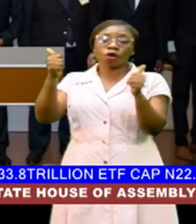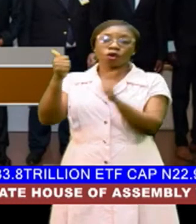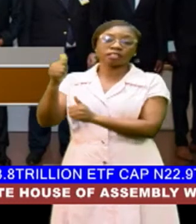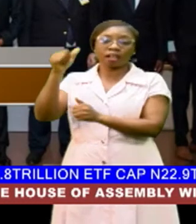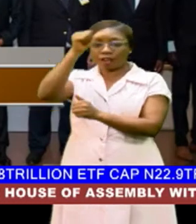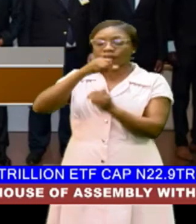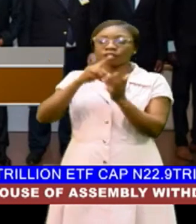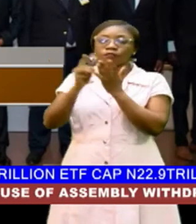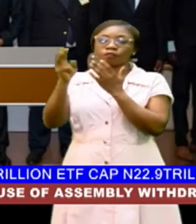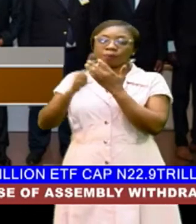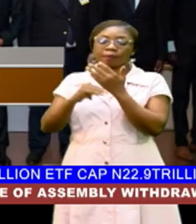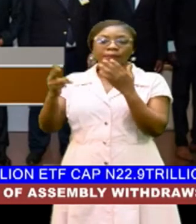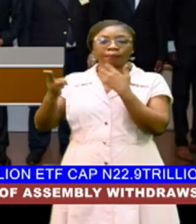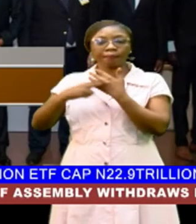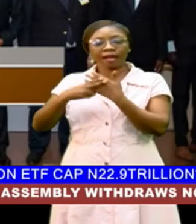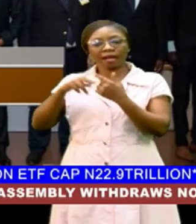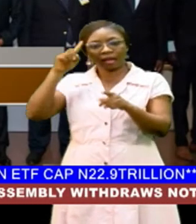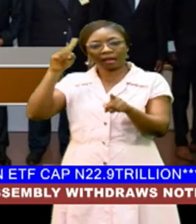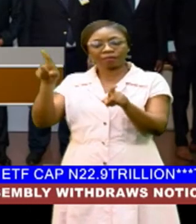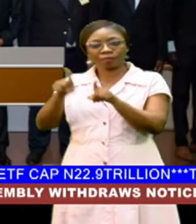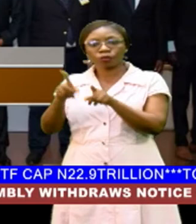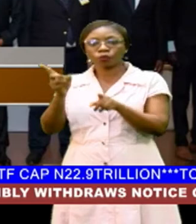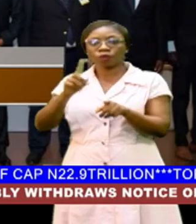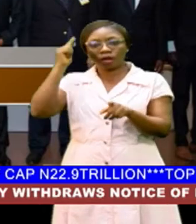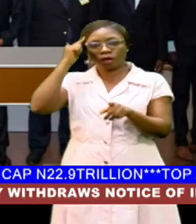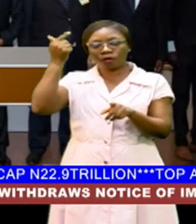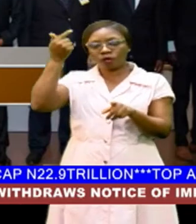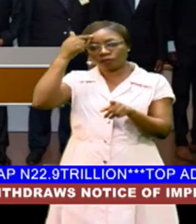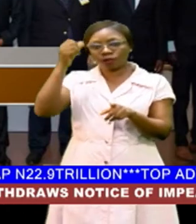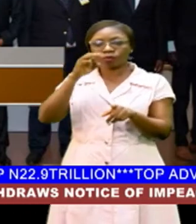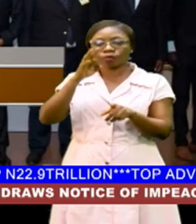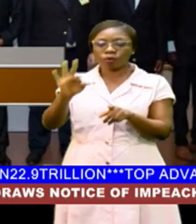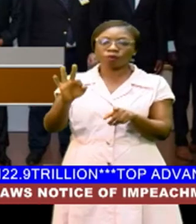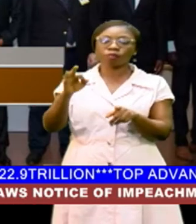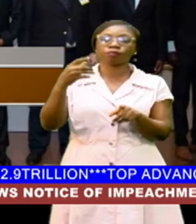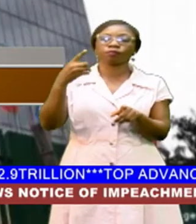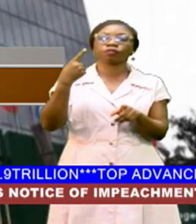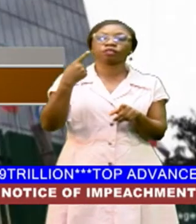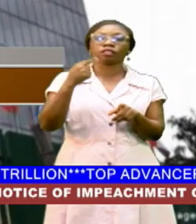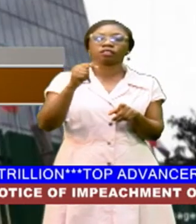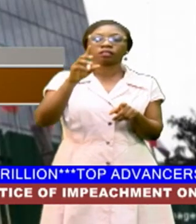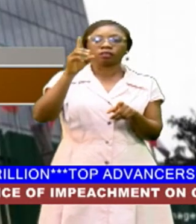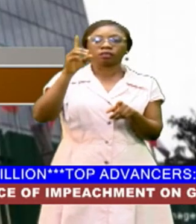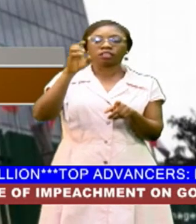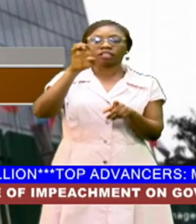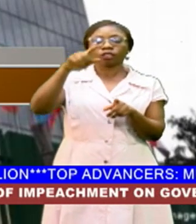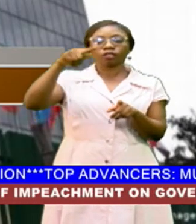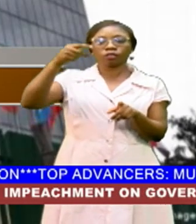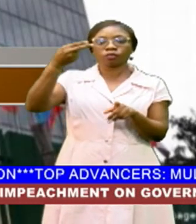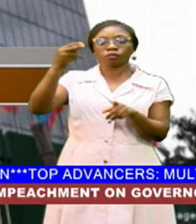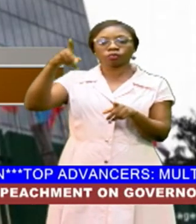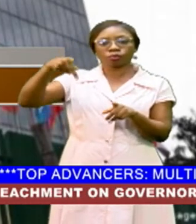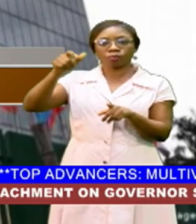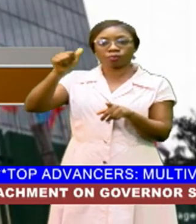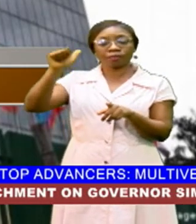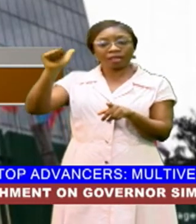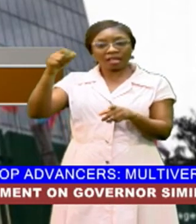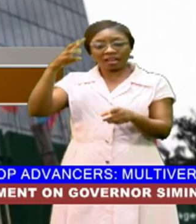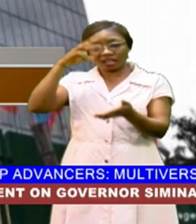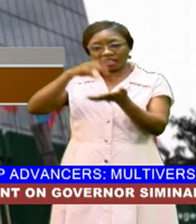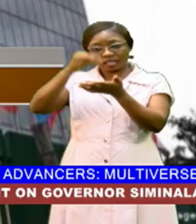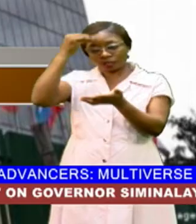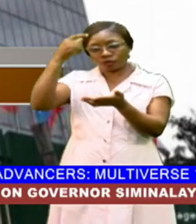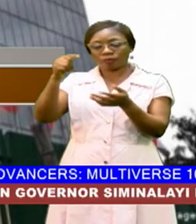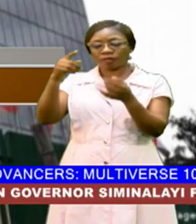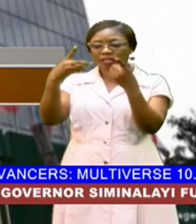Group's host country agreement with the government of the Federal Democratic Republic of Ethiopia. On learning of the incident,